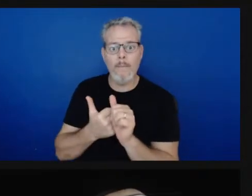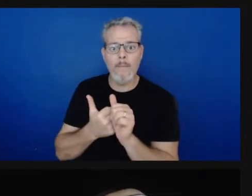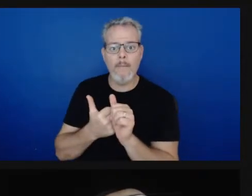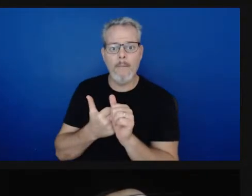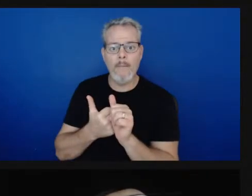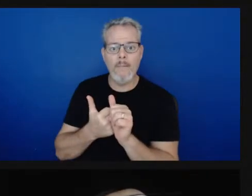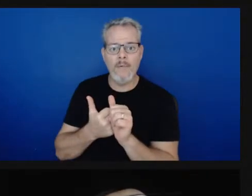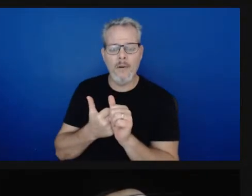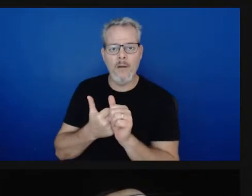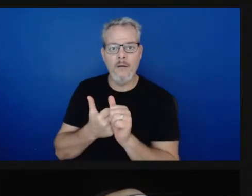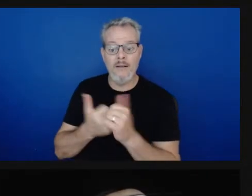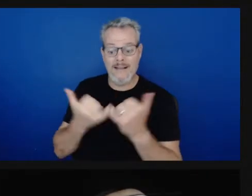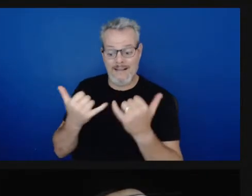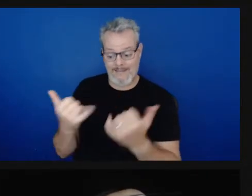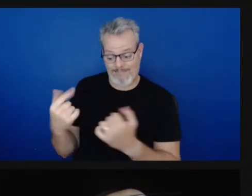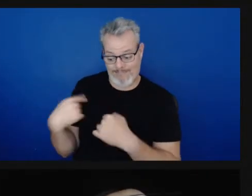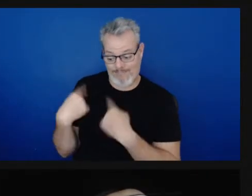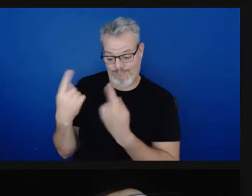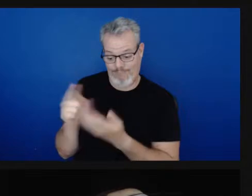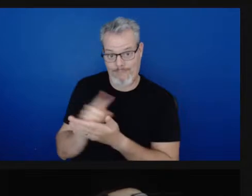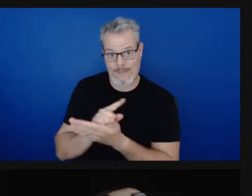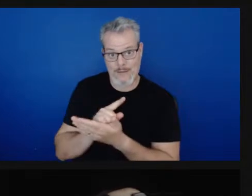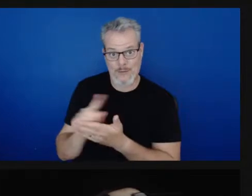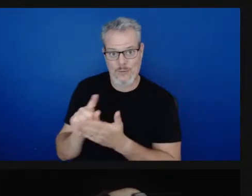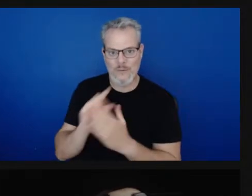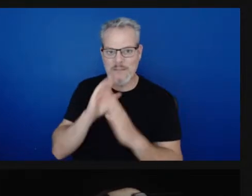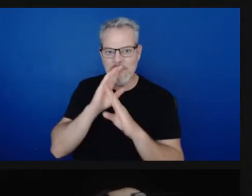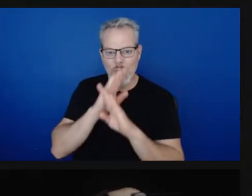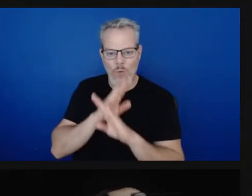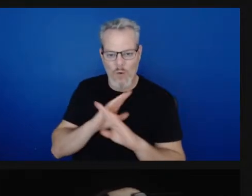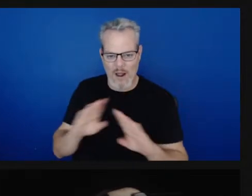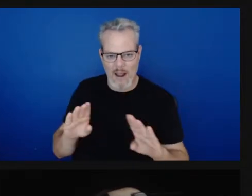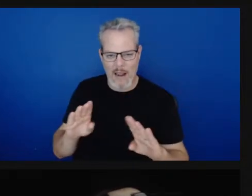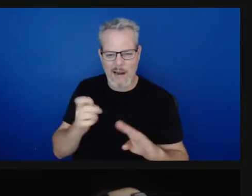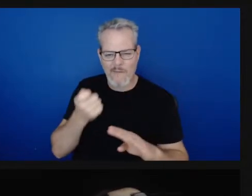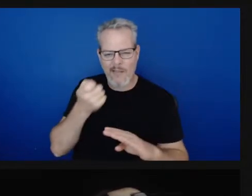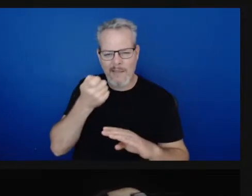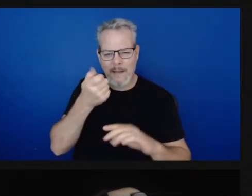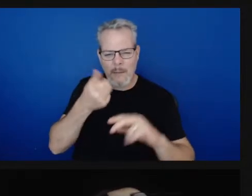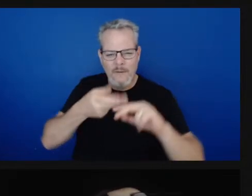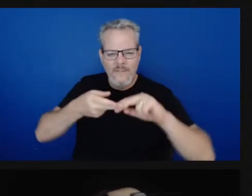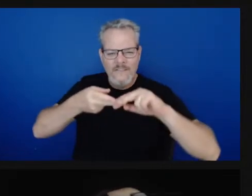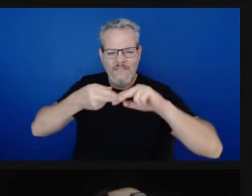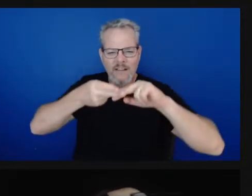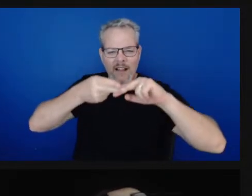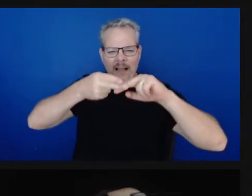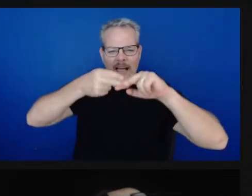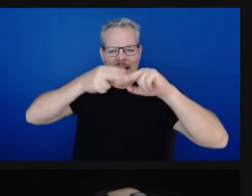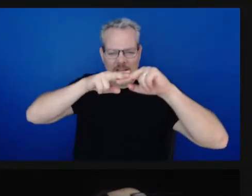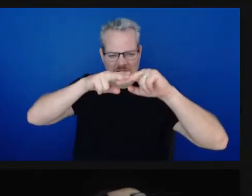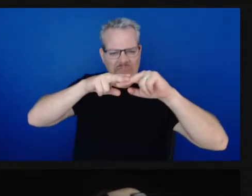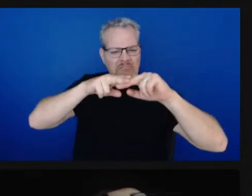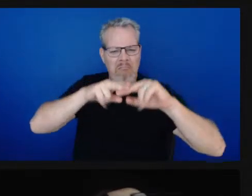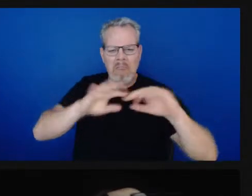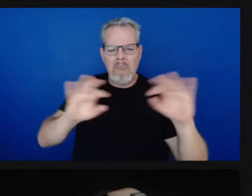which has been quiet this past week. There has been slight inflation happening there, barely worth mentioning at this